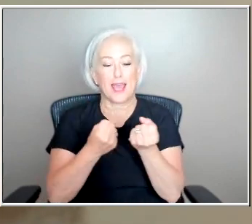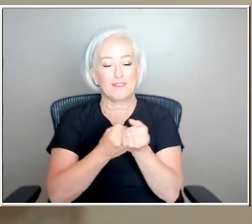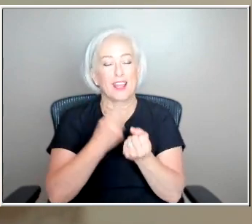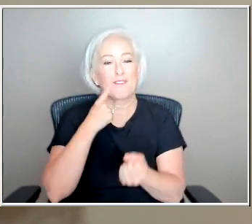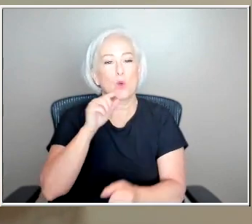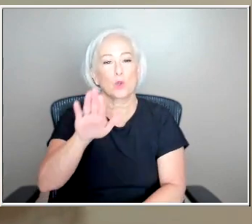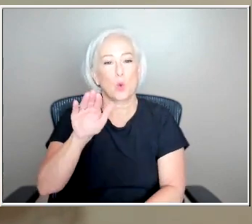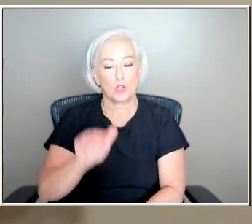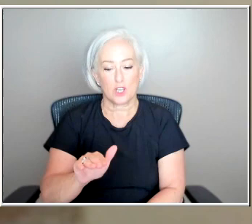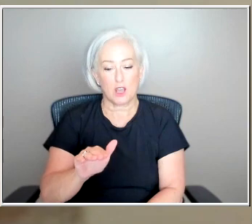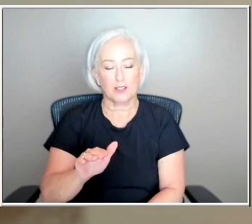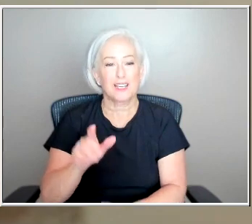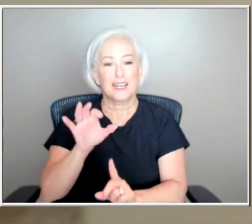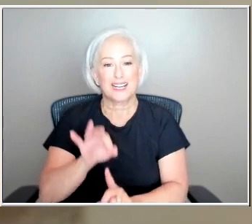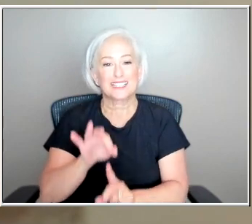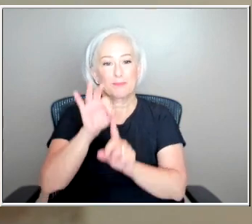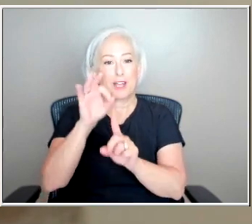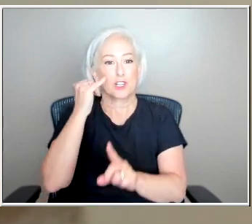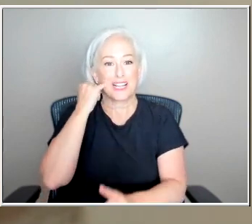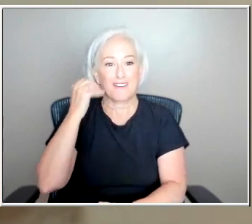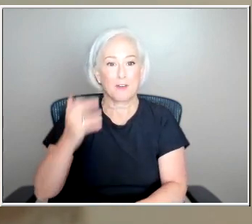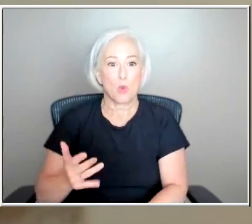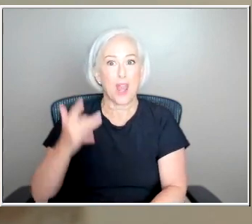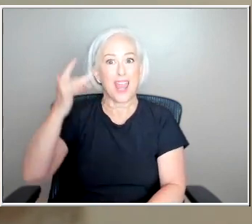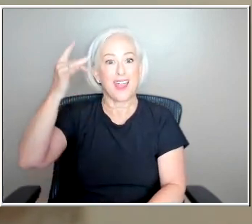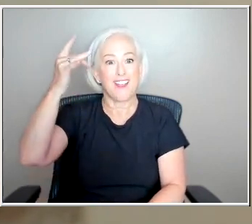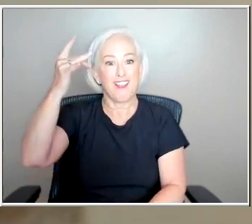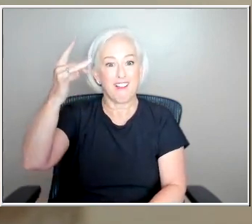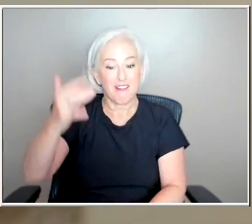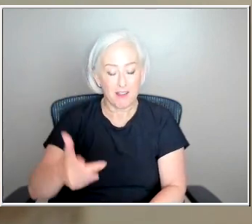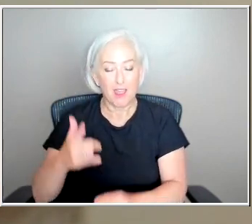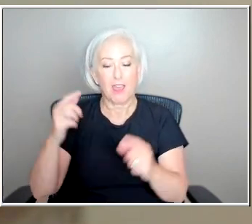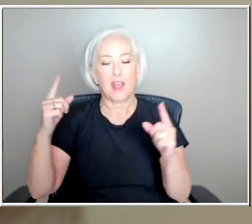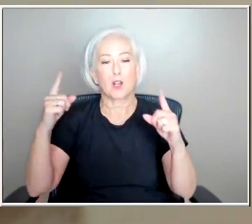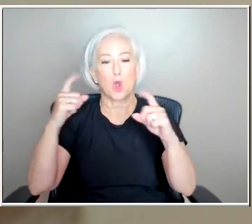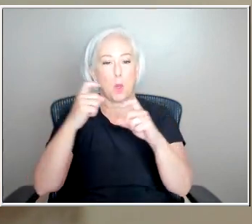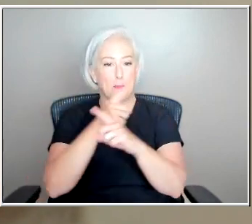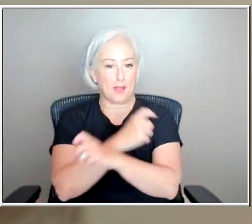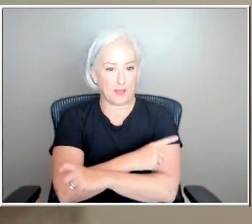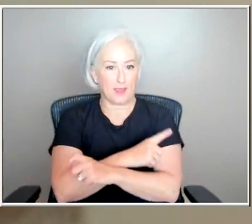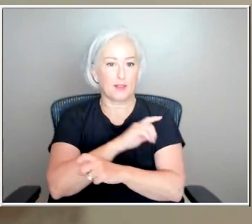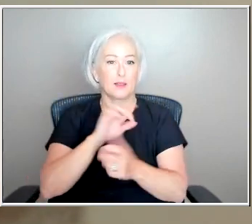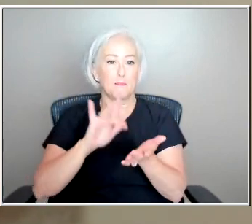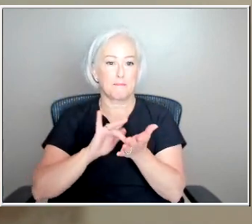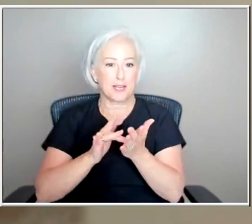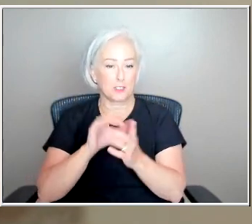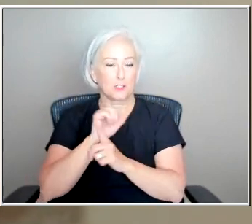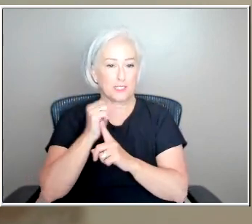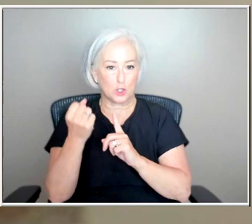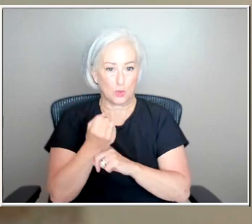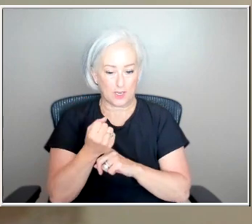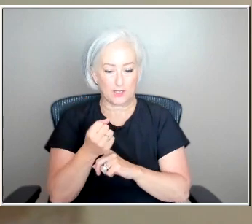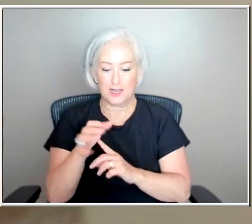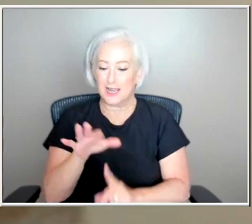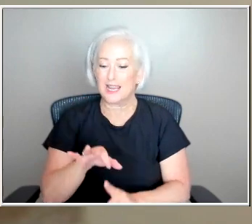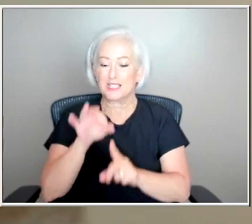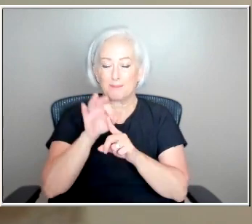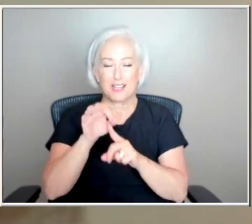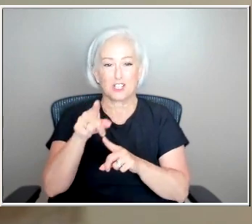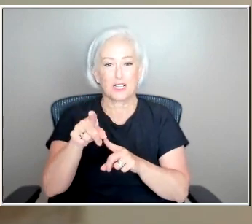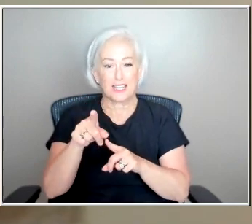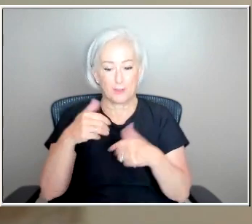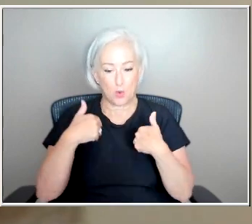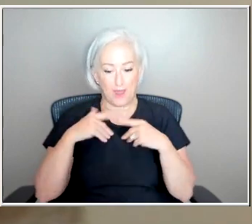they're rare and complex. And if you can find a team like we found at Neonatal Medical Home, then definitely stick with them long term because they're